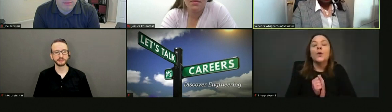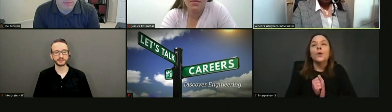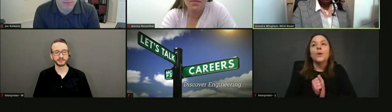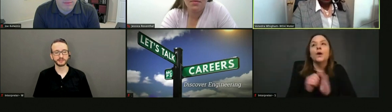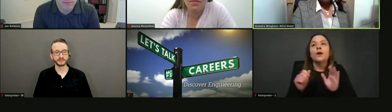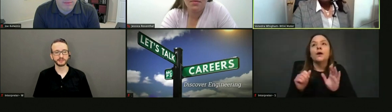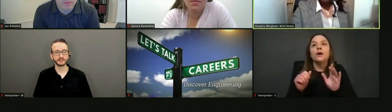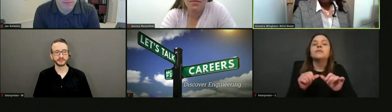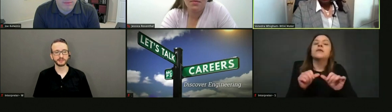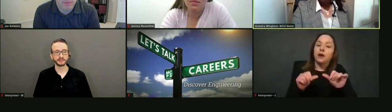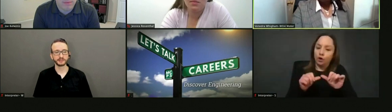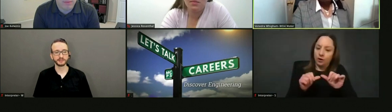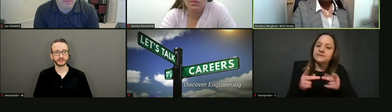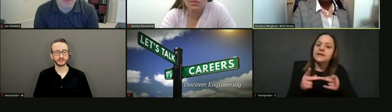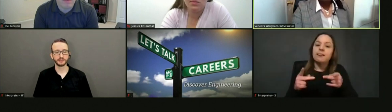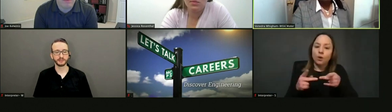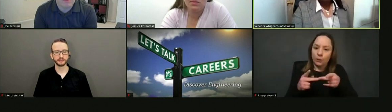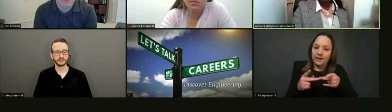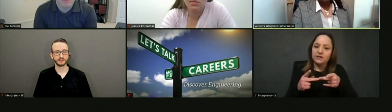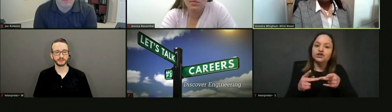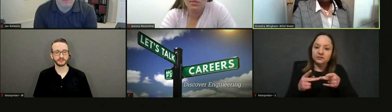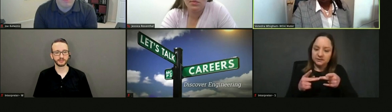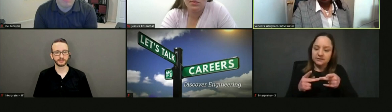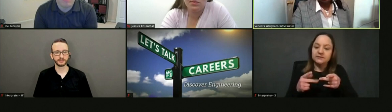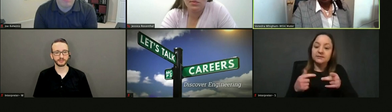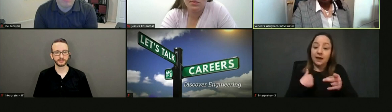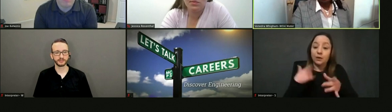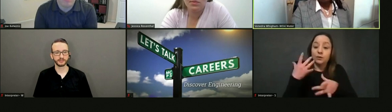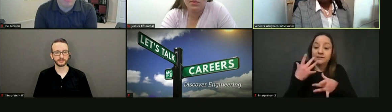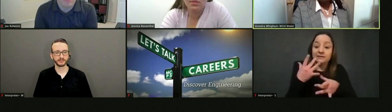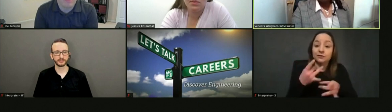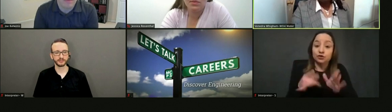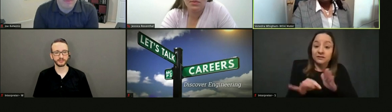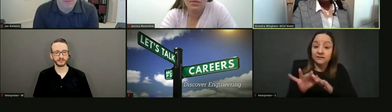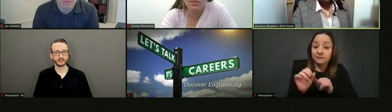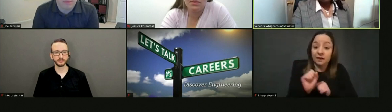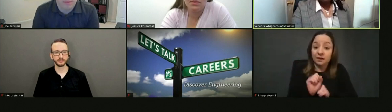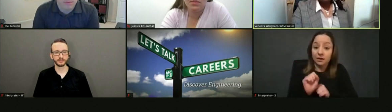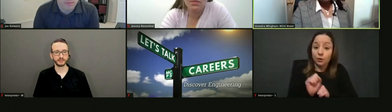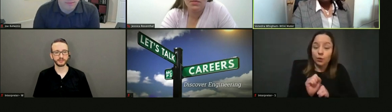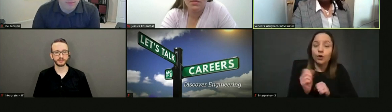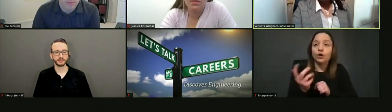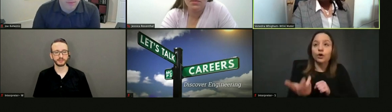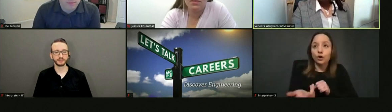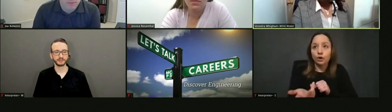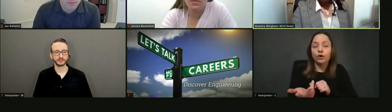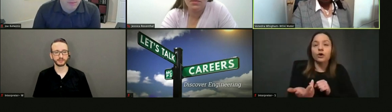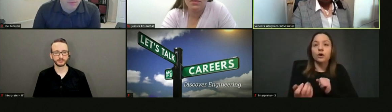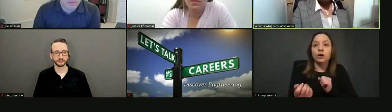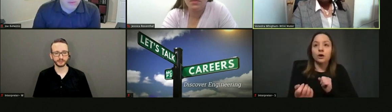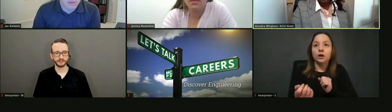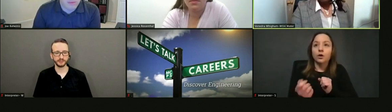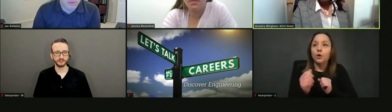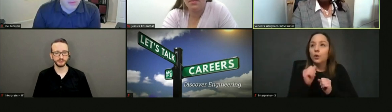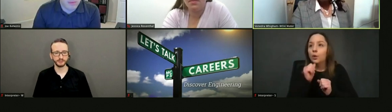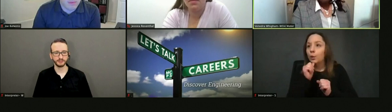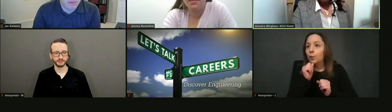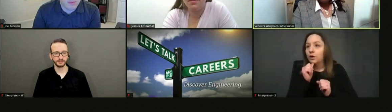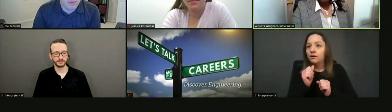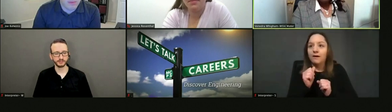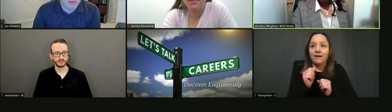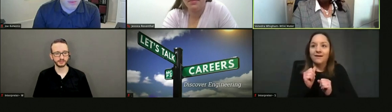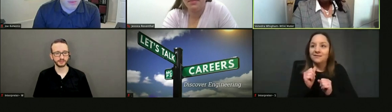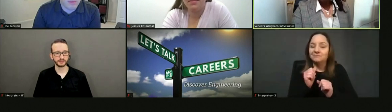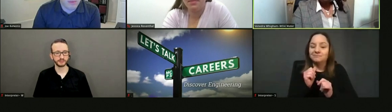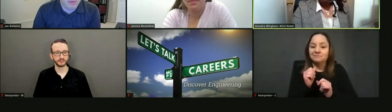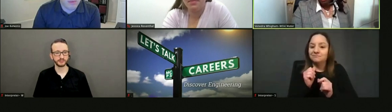areas and the locations that I were interested in securing employment opportunities were not attractive,